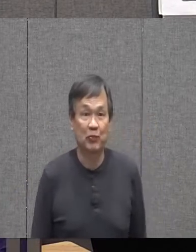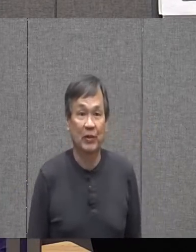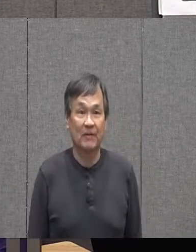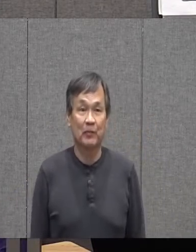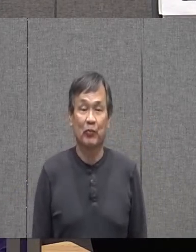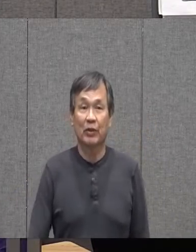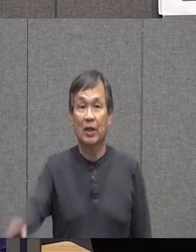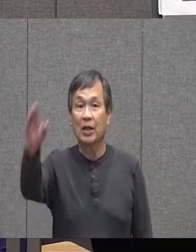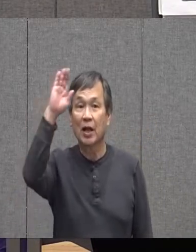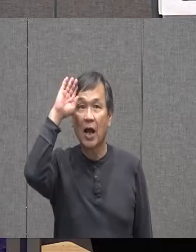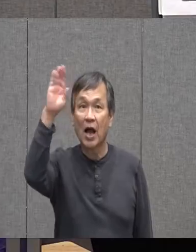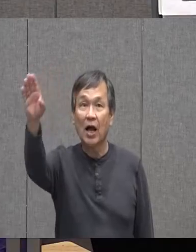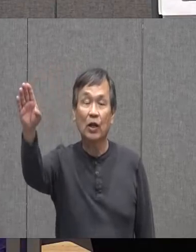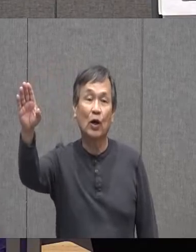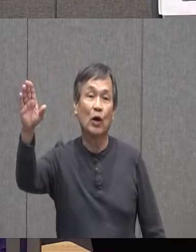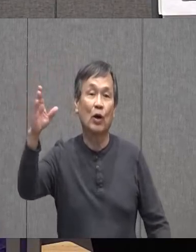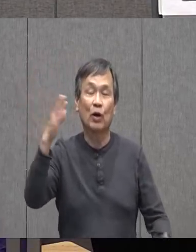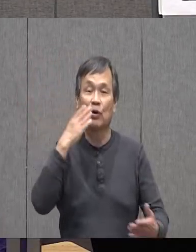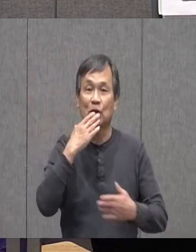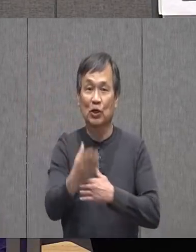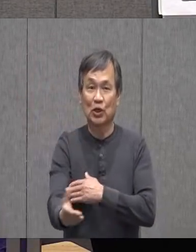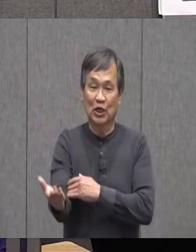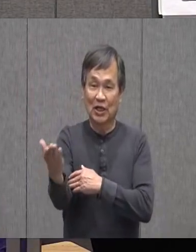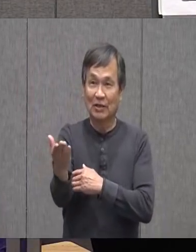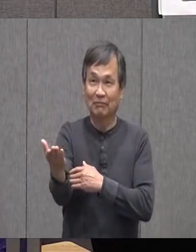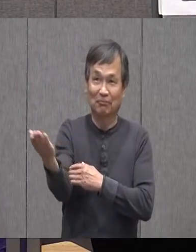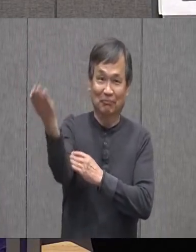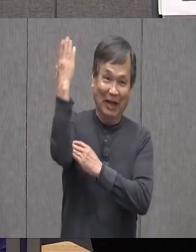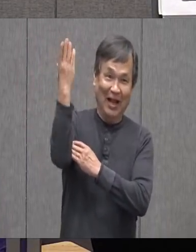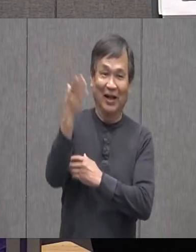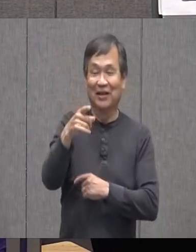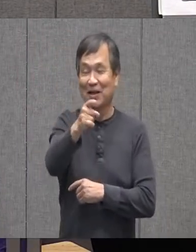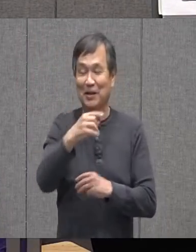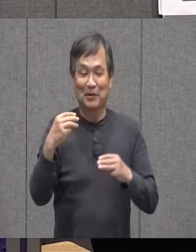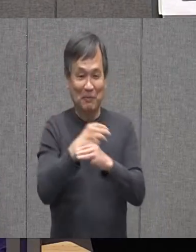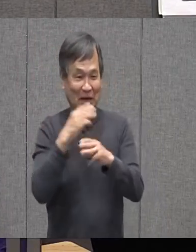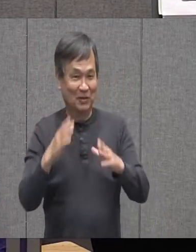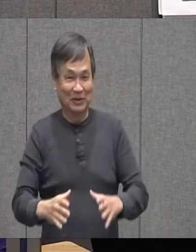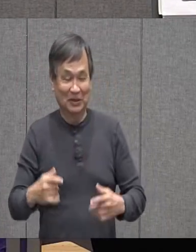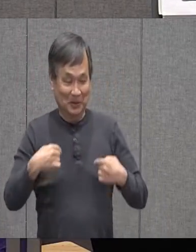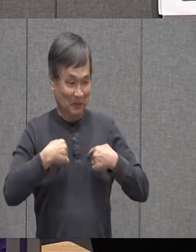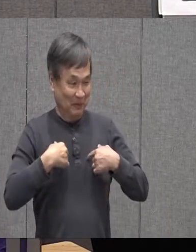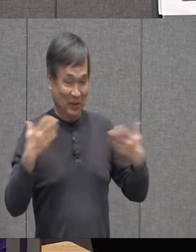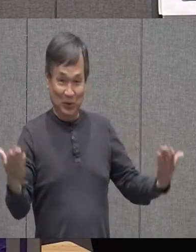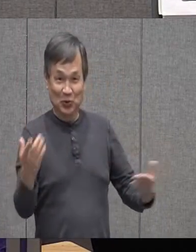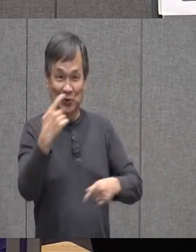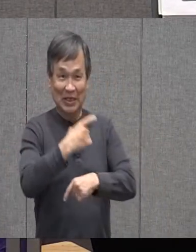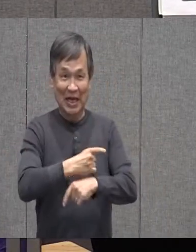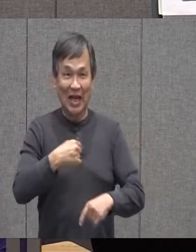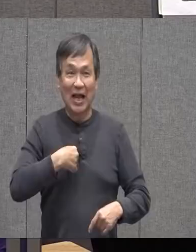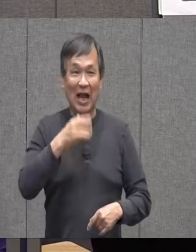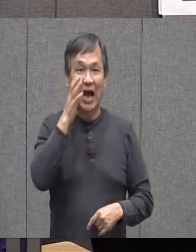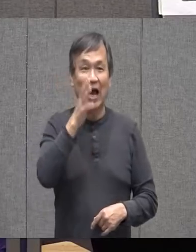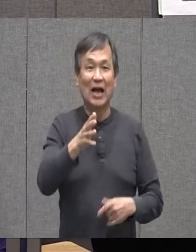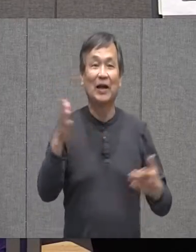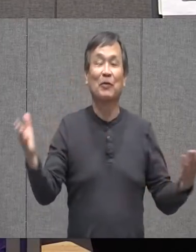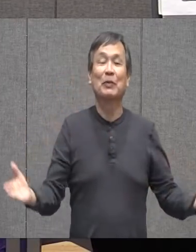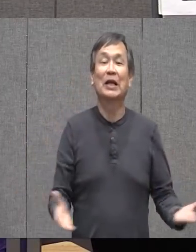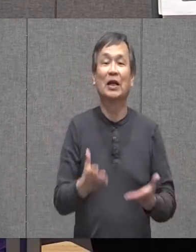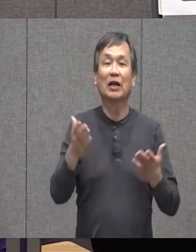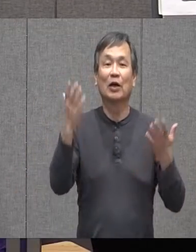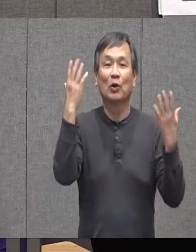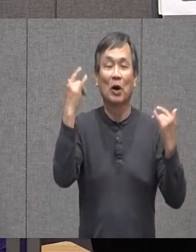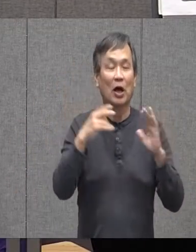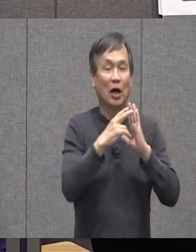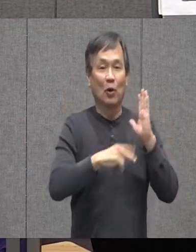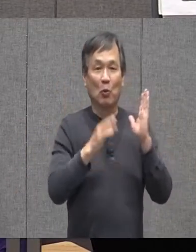Hello and good day, mathematicians. Miss Carnes here with you today, and today I'm here to read